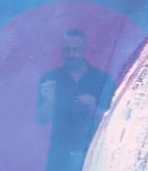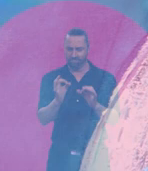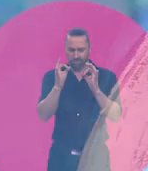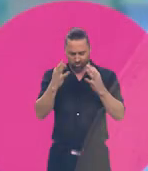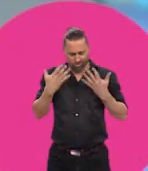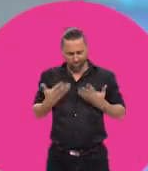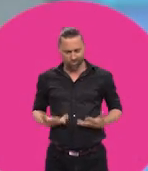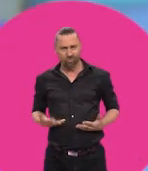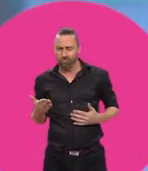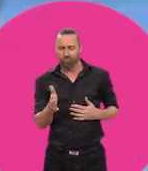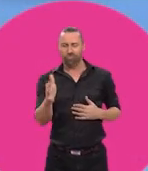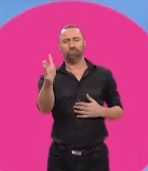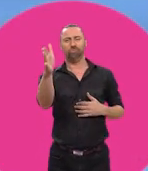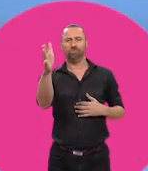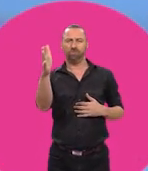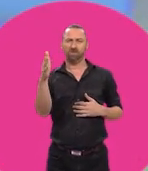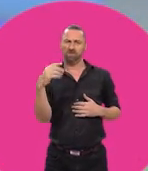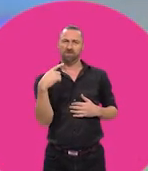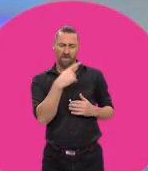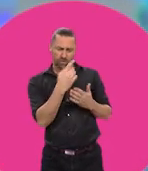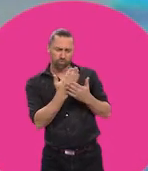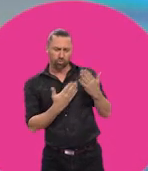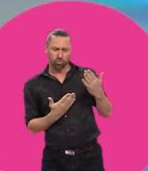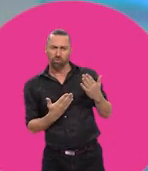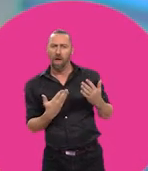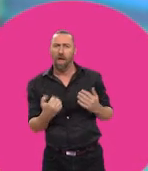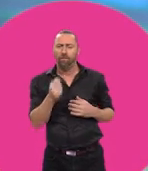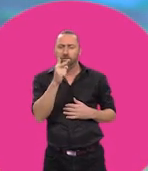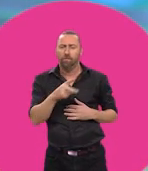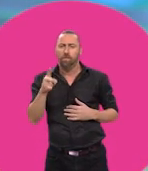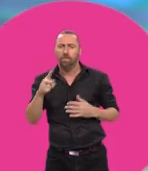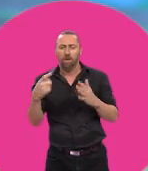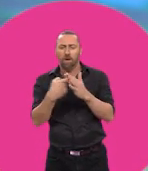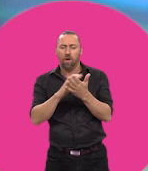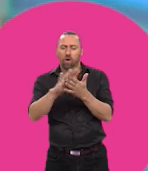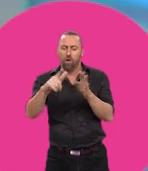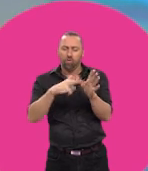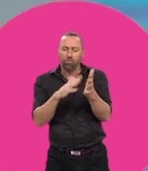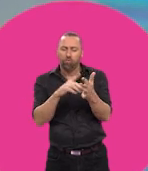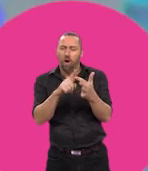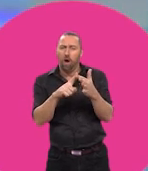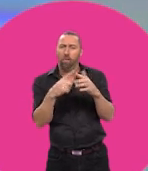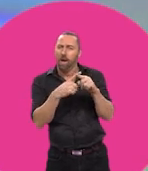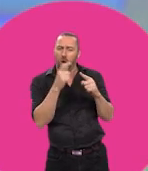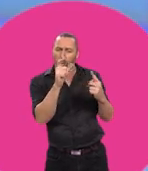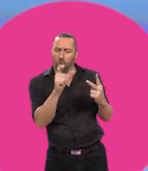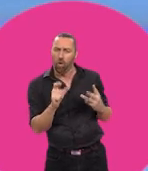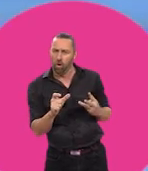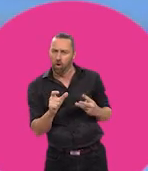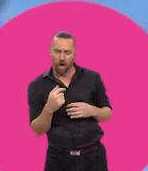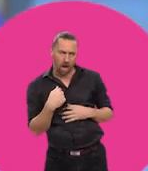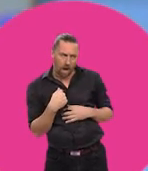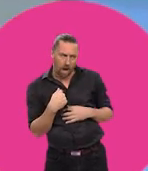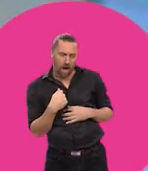was. You know, in the story we read just now, there were some rhyming words, and I noticed that there was a